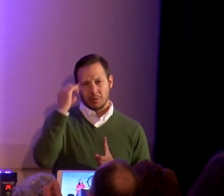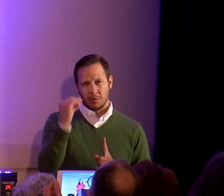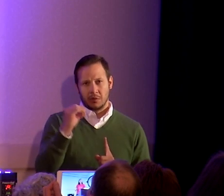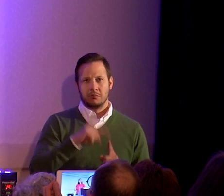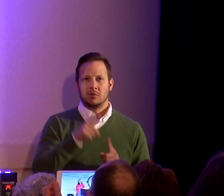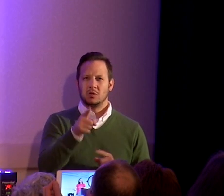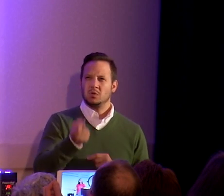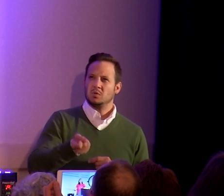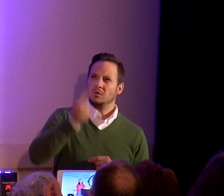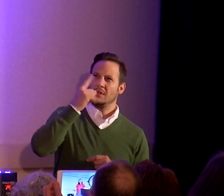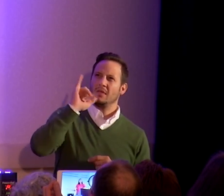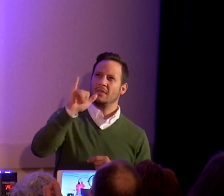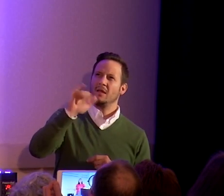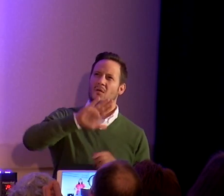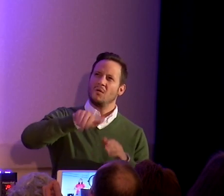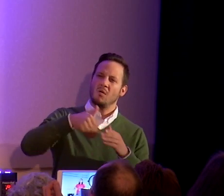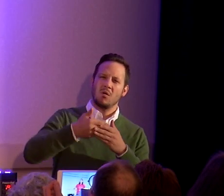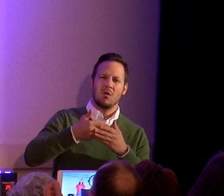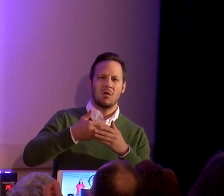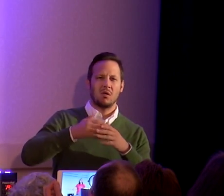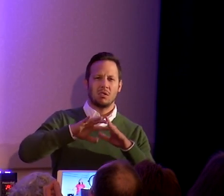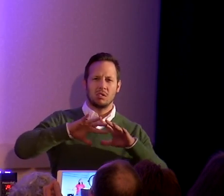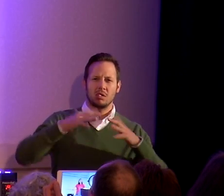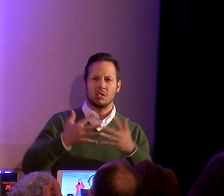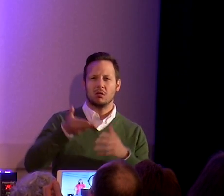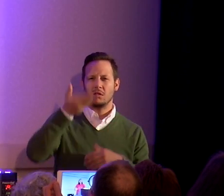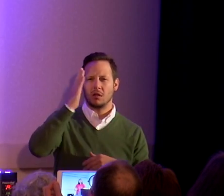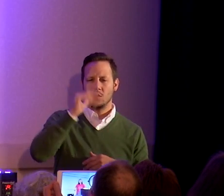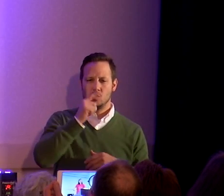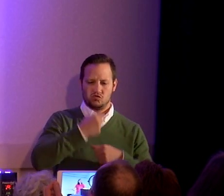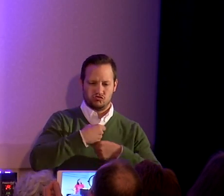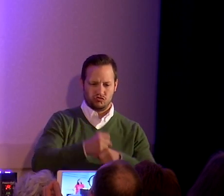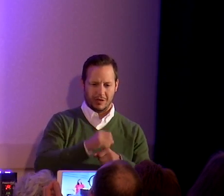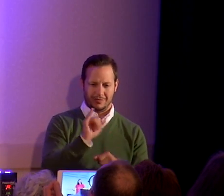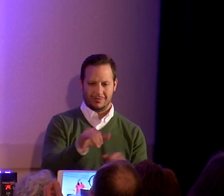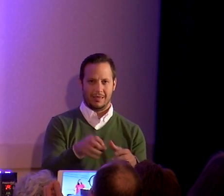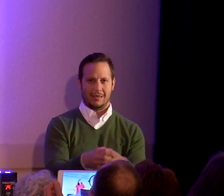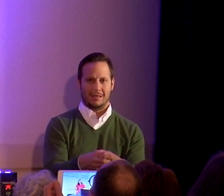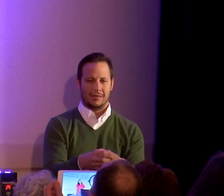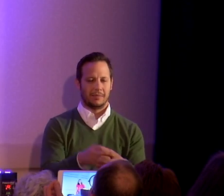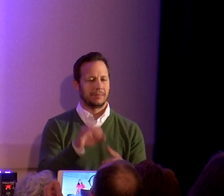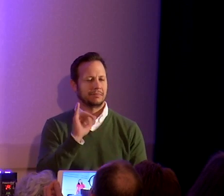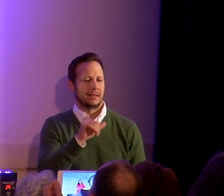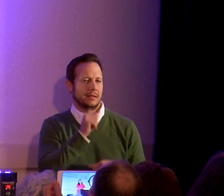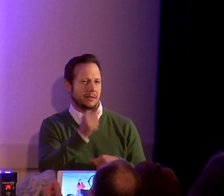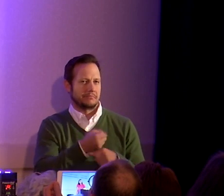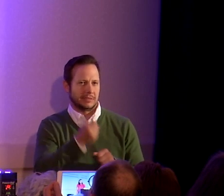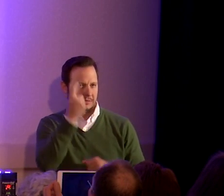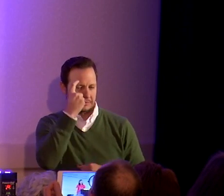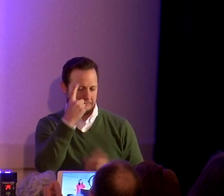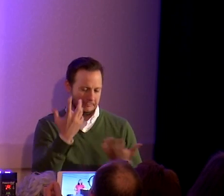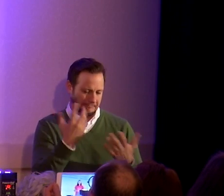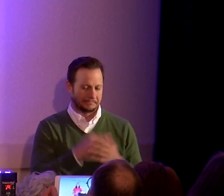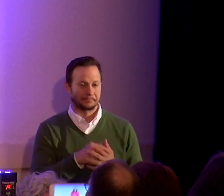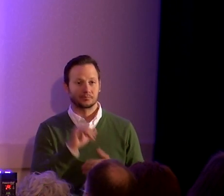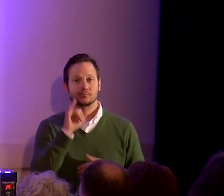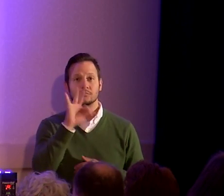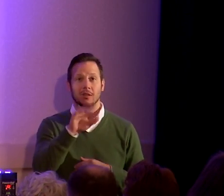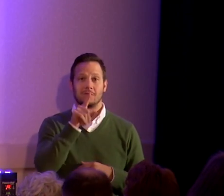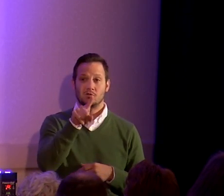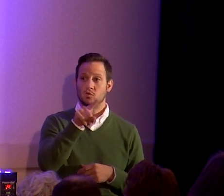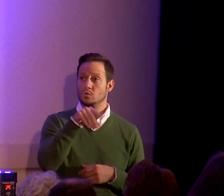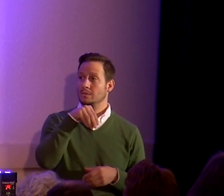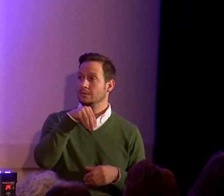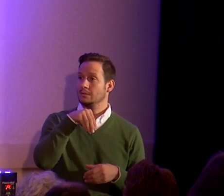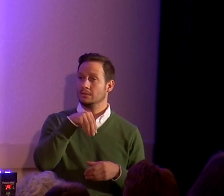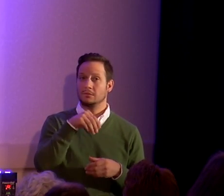this omnipotent being who created what you're living in. No, that does not compute. That does not make sense. If you were in a